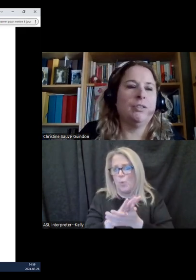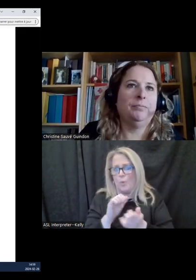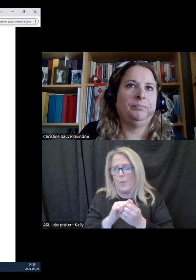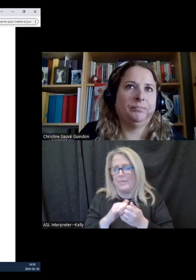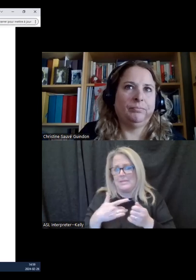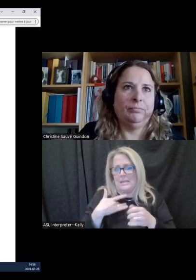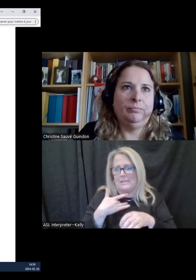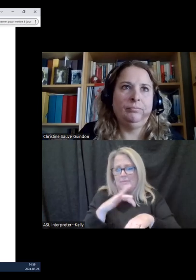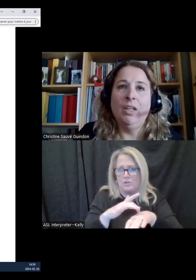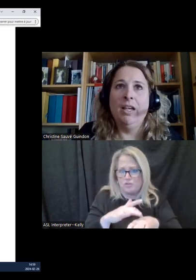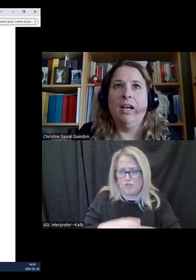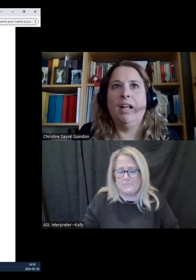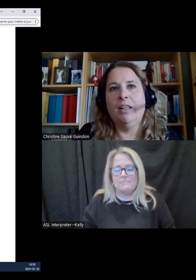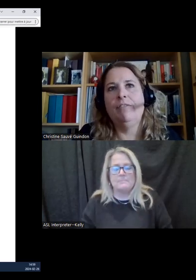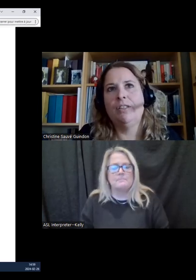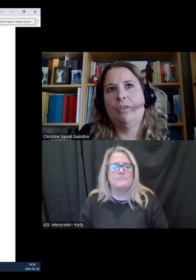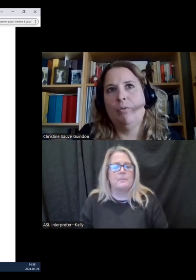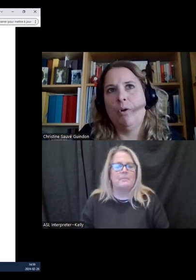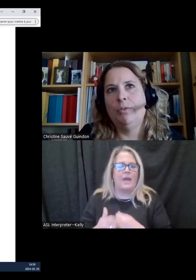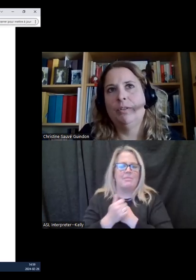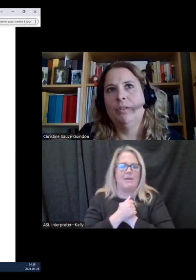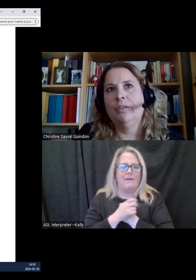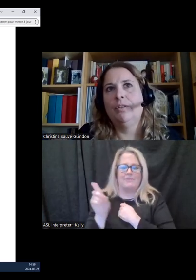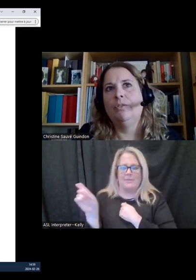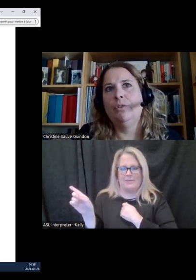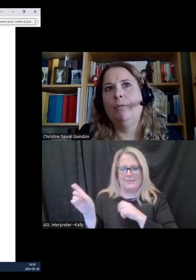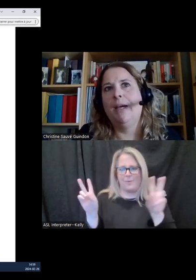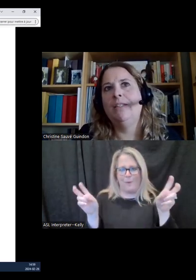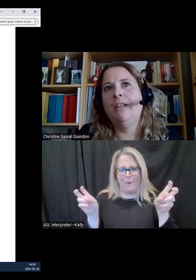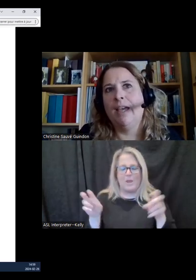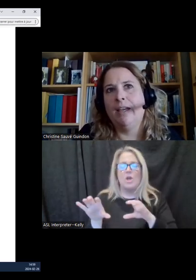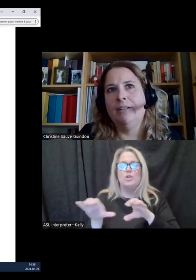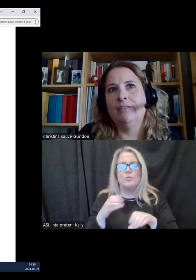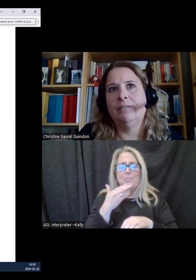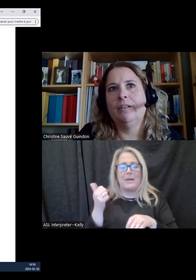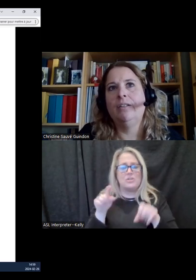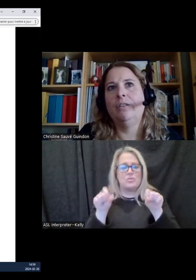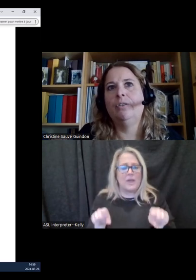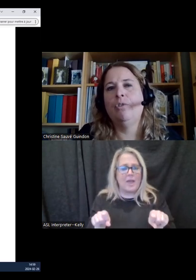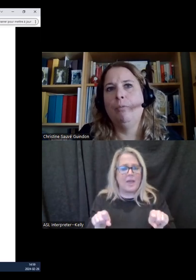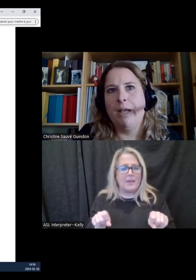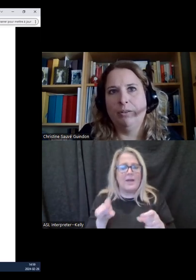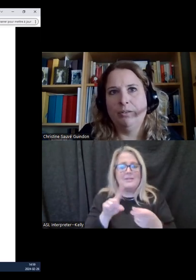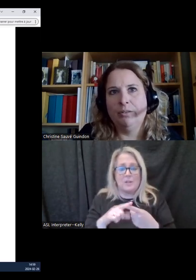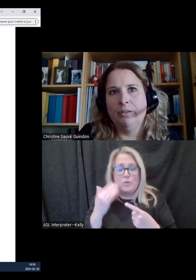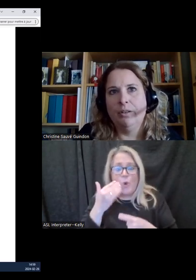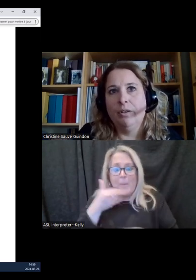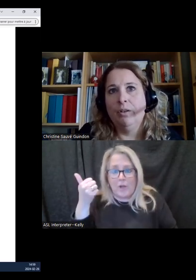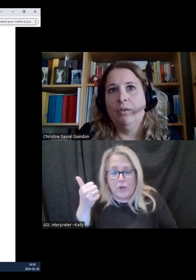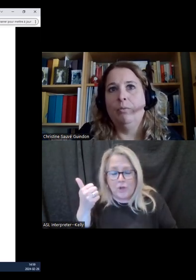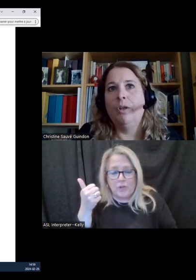touch. And I love this quote, do the best you can until you know better.